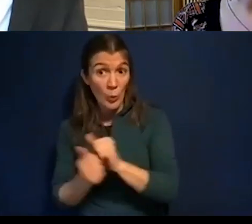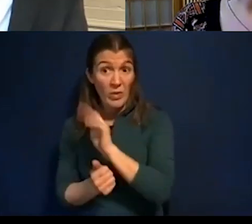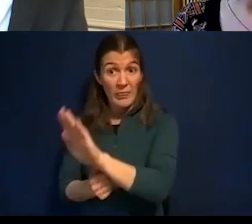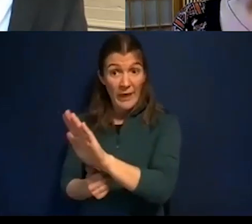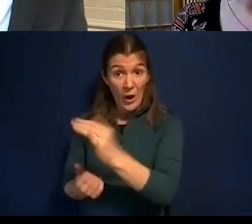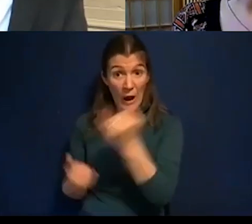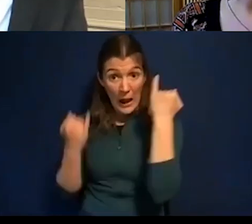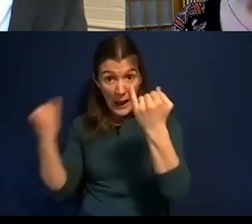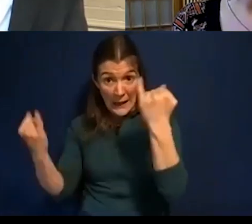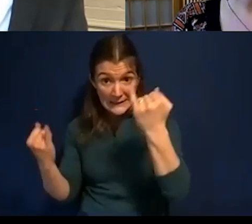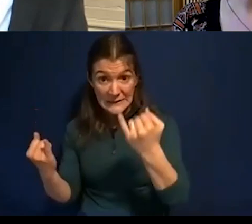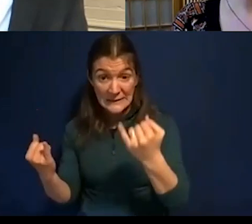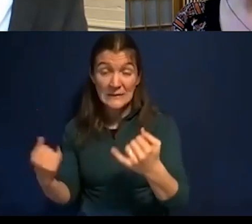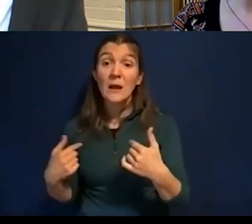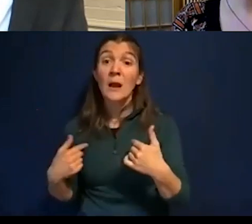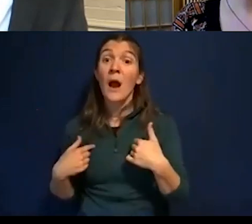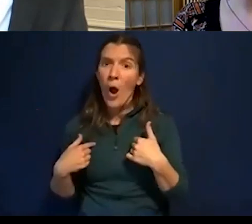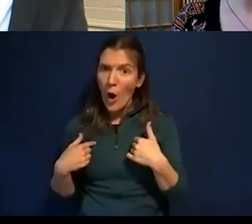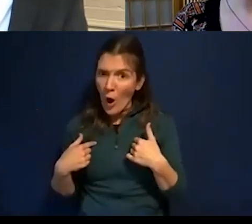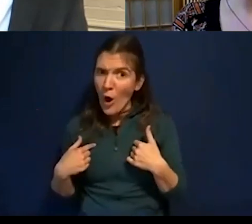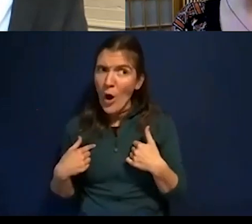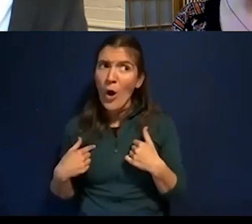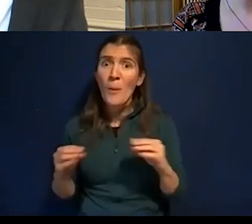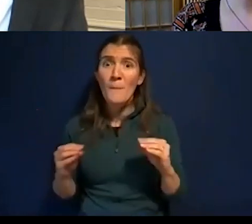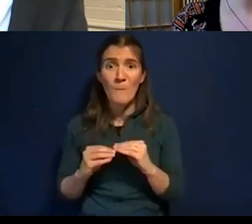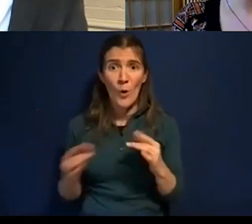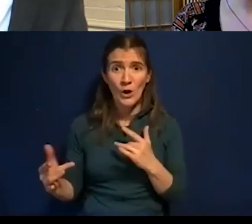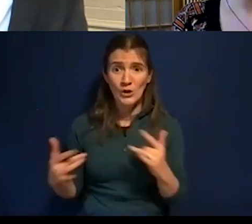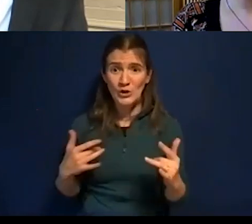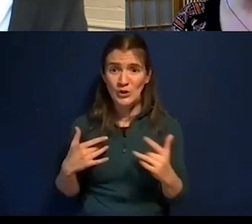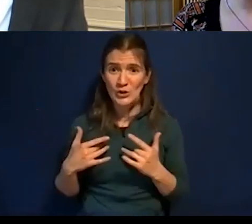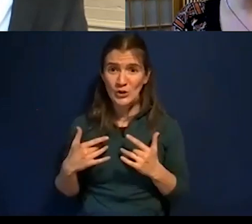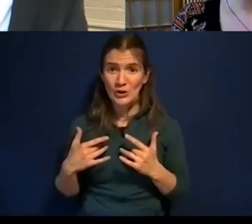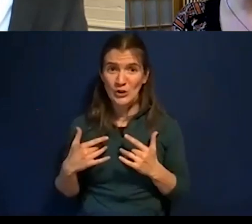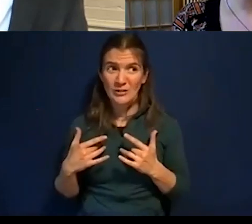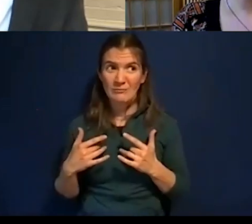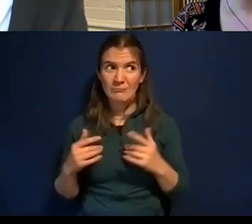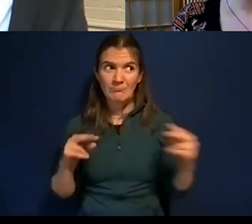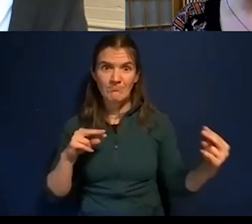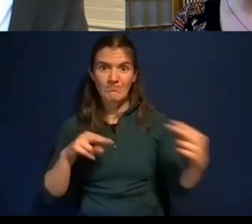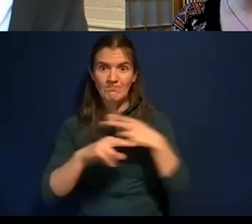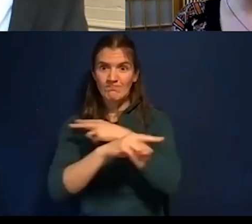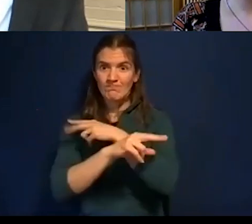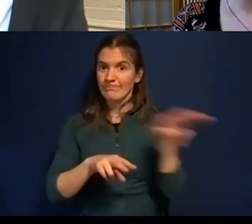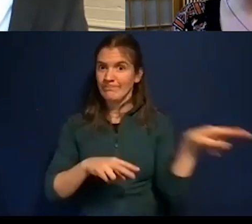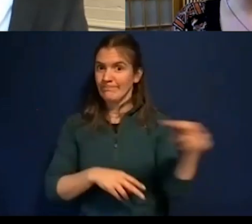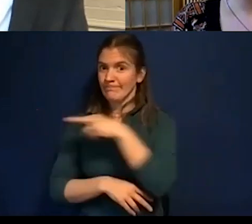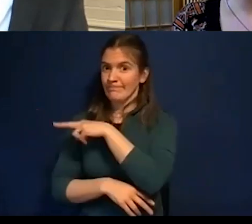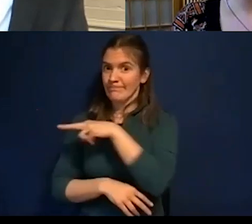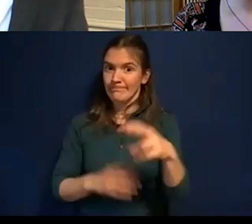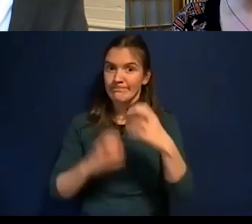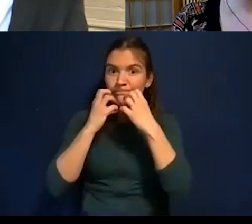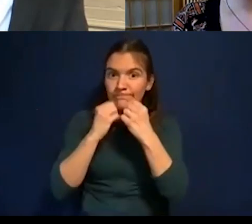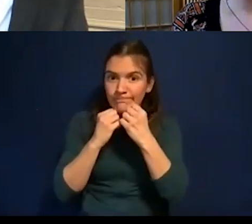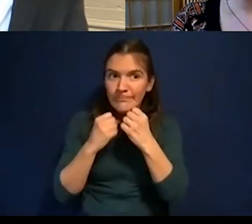this, we actually had a greater concern about maintaining these line of sights. We didn't fully understand what was being